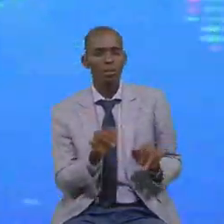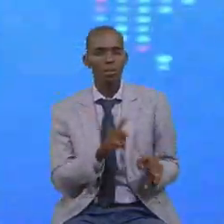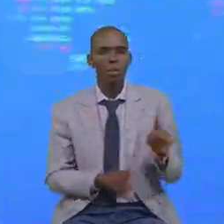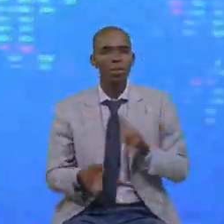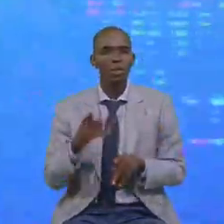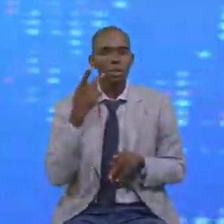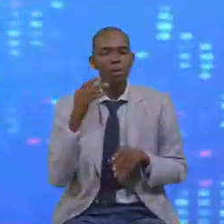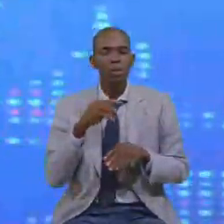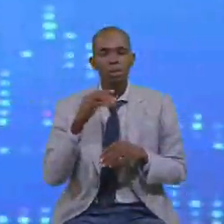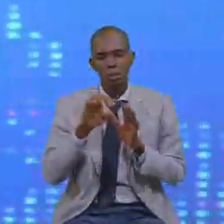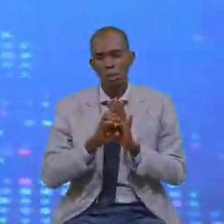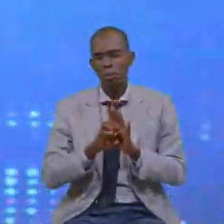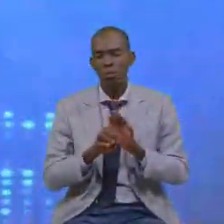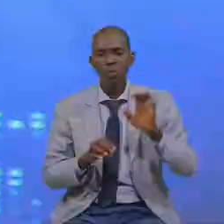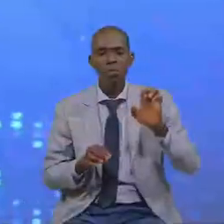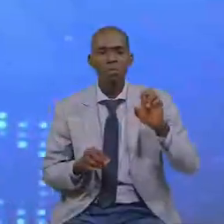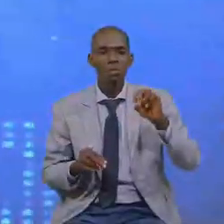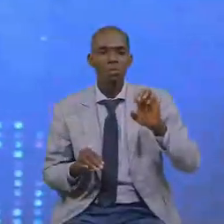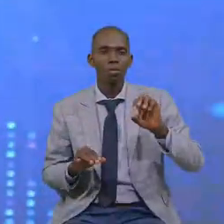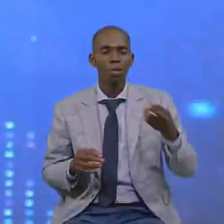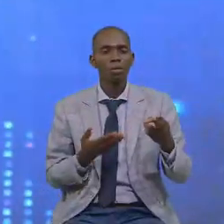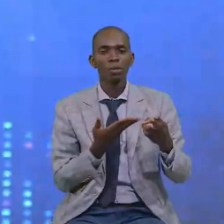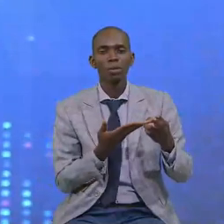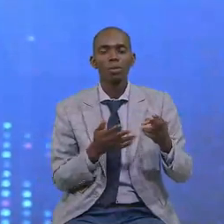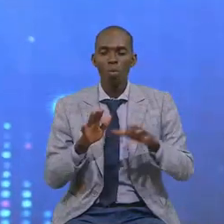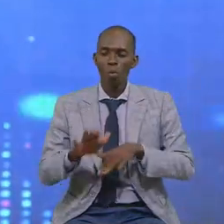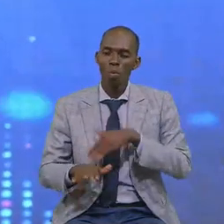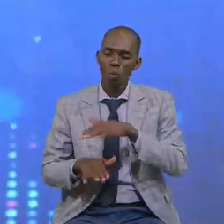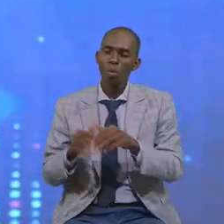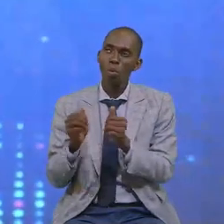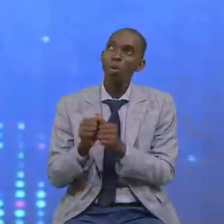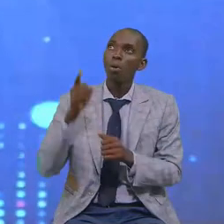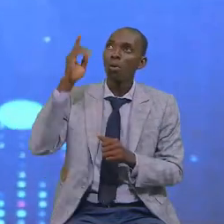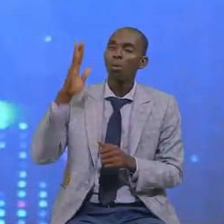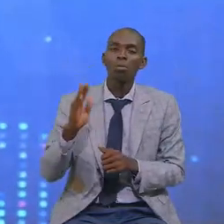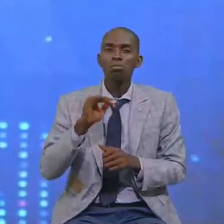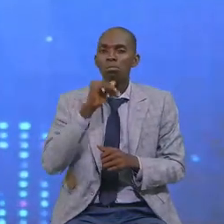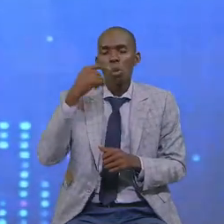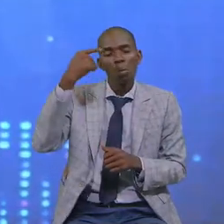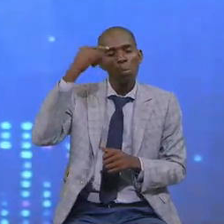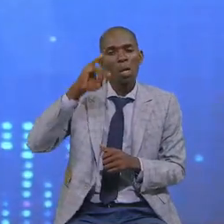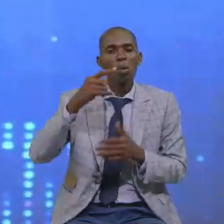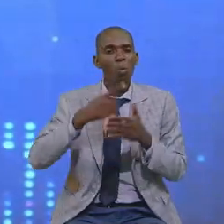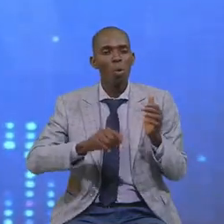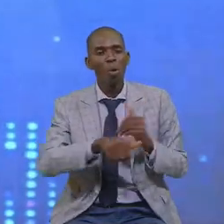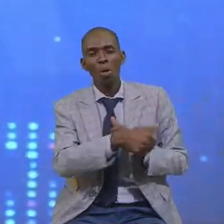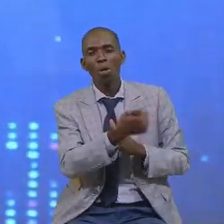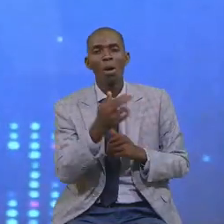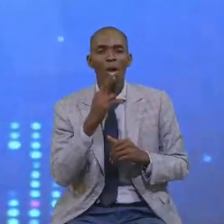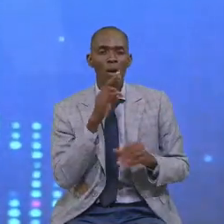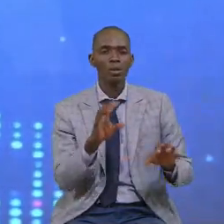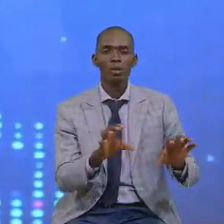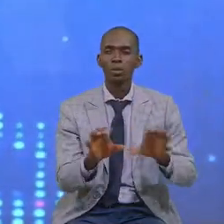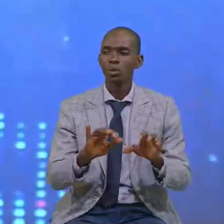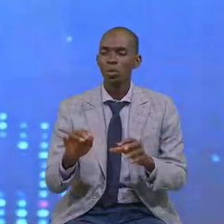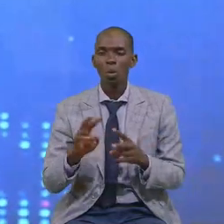Enoch. He walked with God, not minding what others were doing or what they